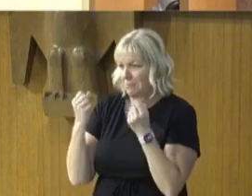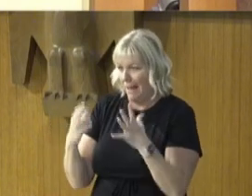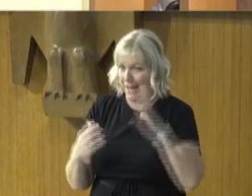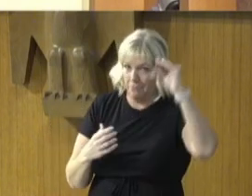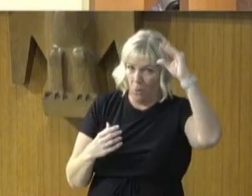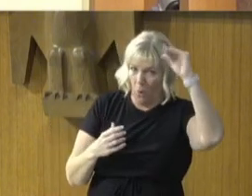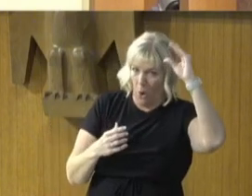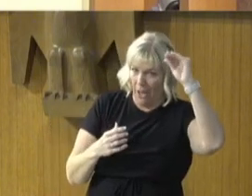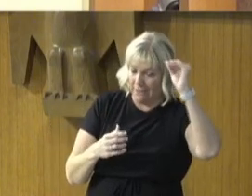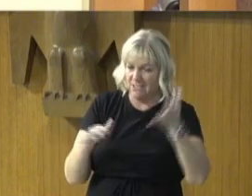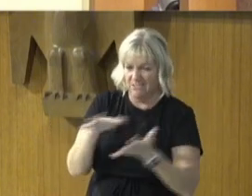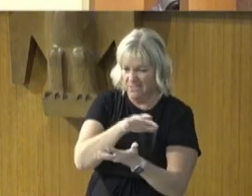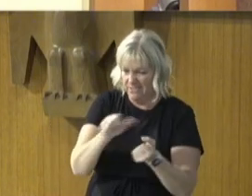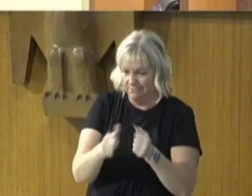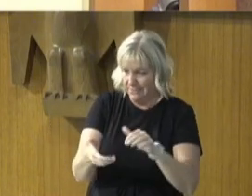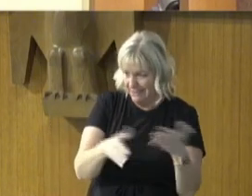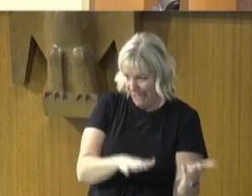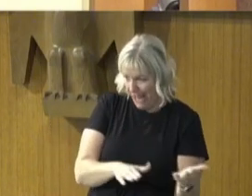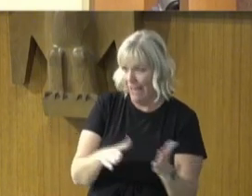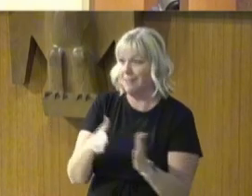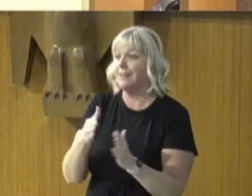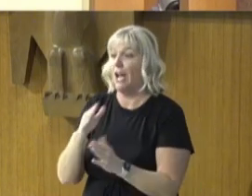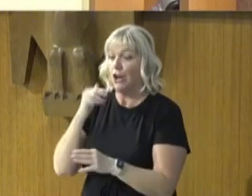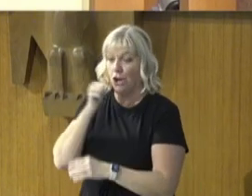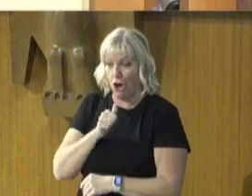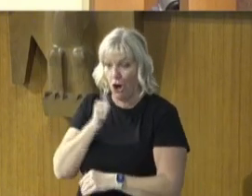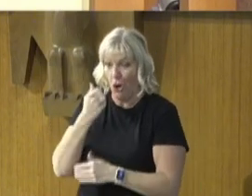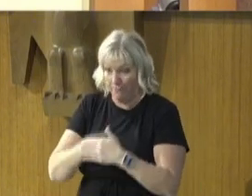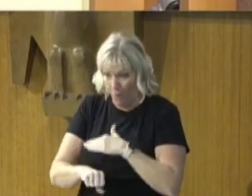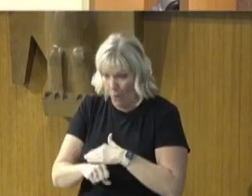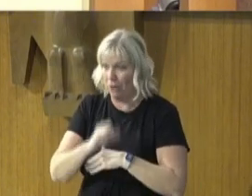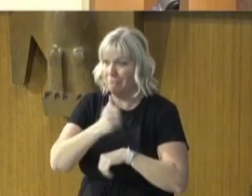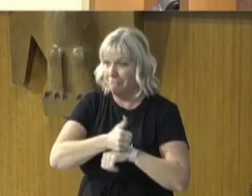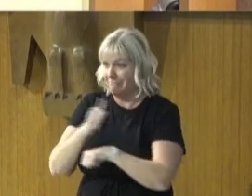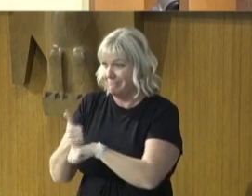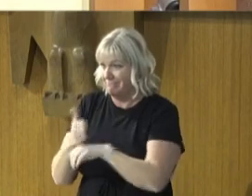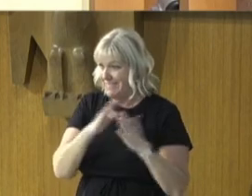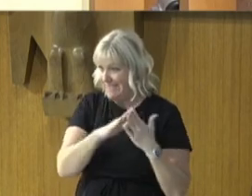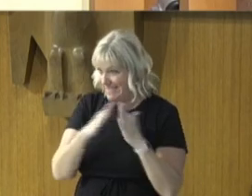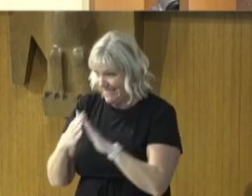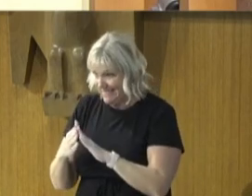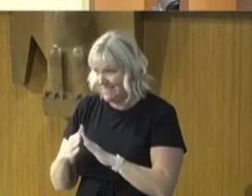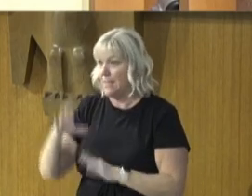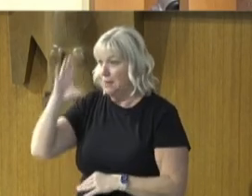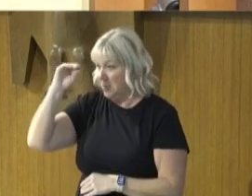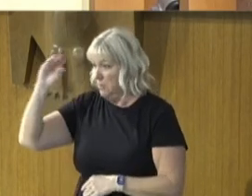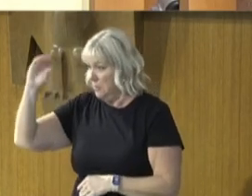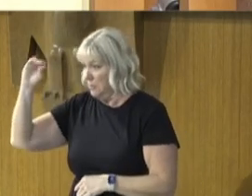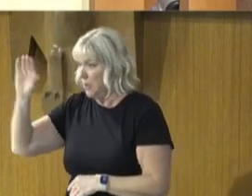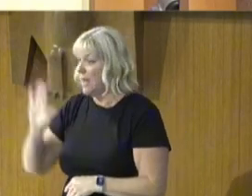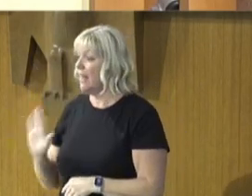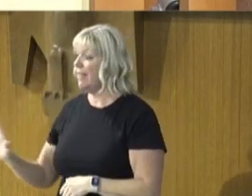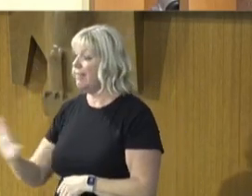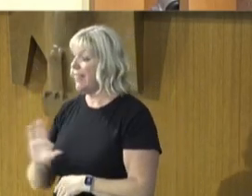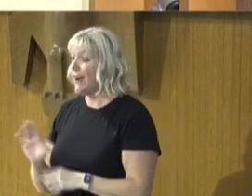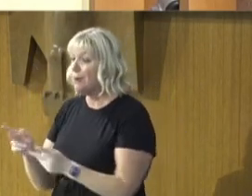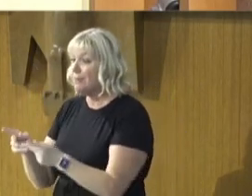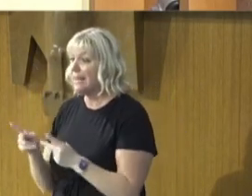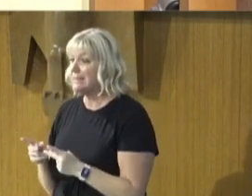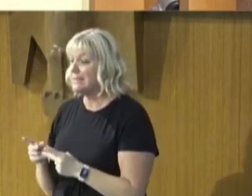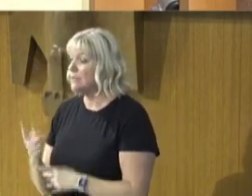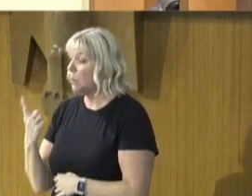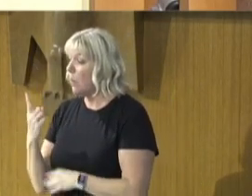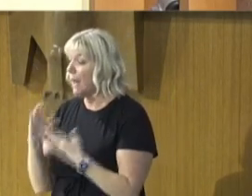son, Nun his son, Joshua his son. Their possessions and settlements were Bethel and its towns,